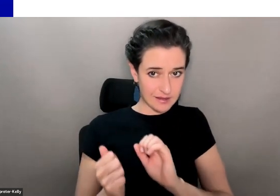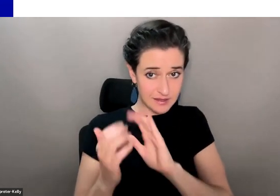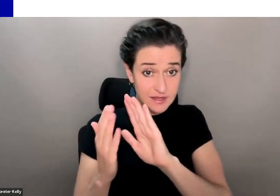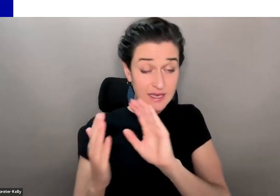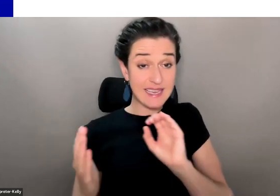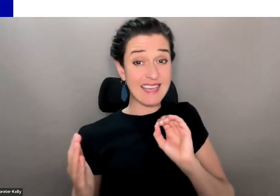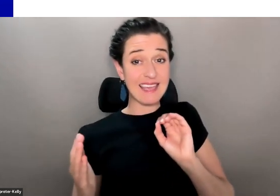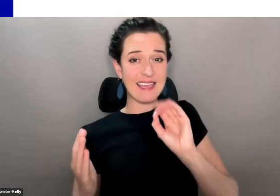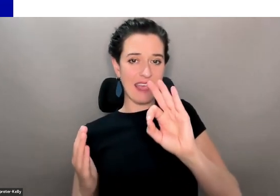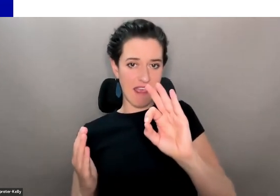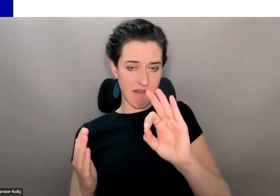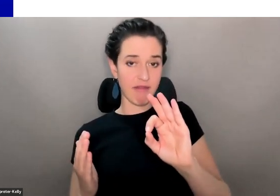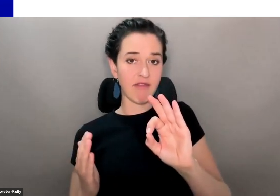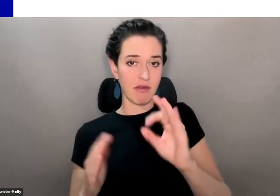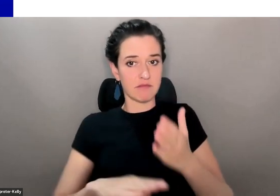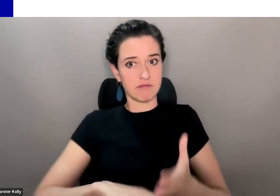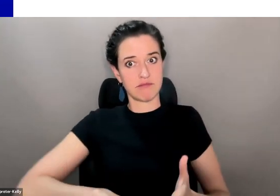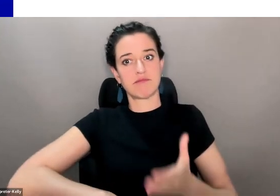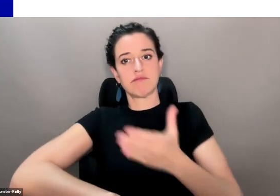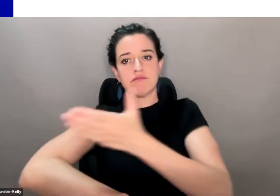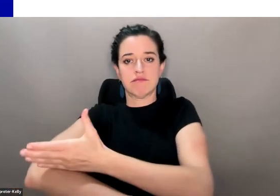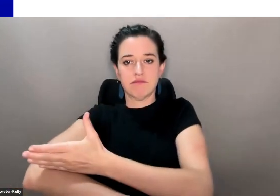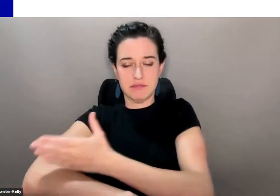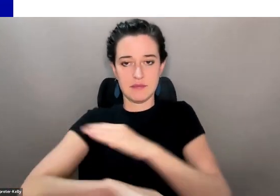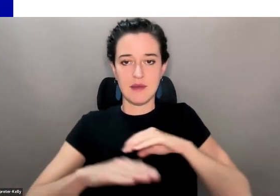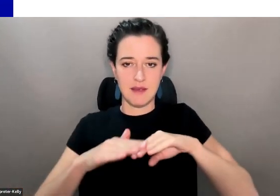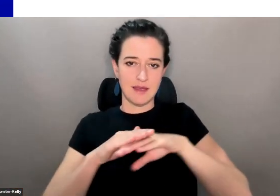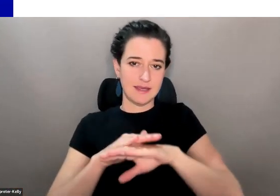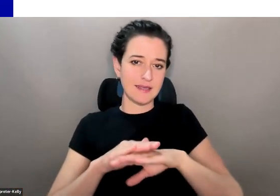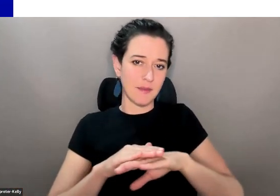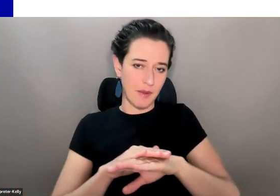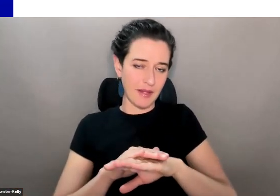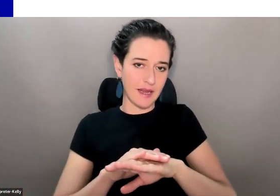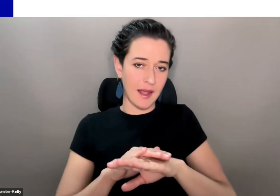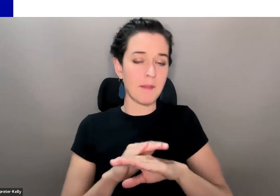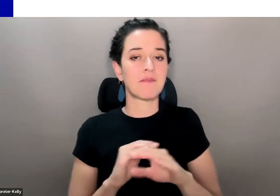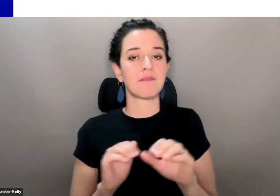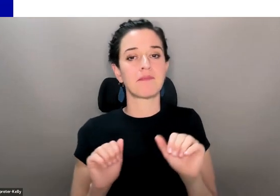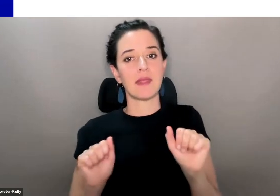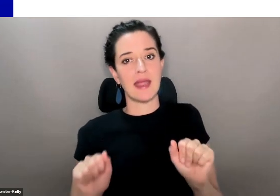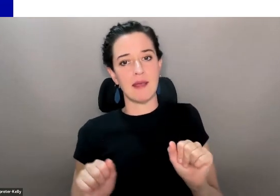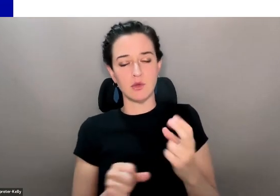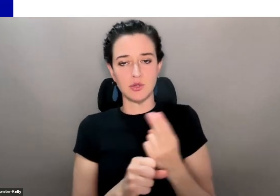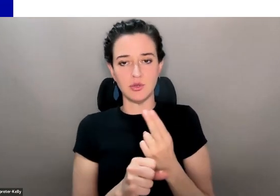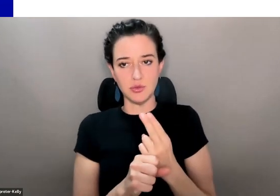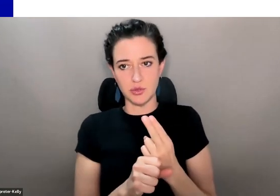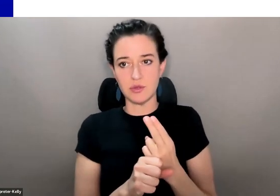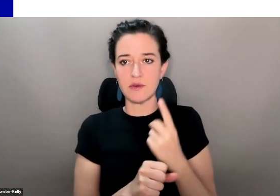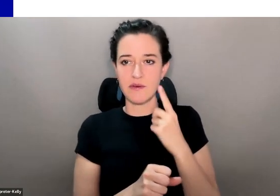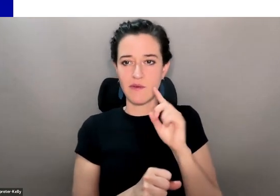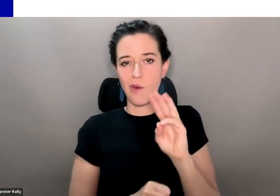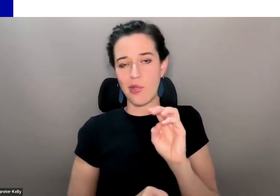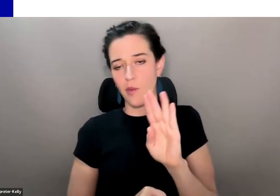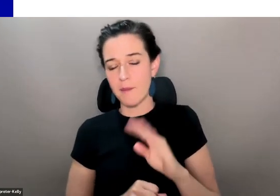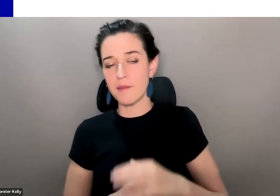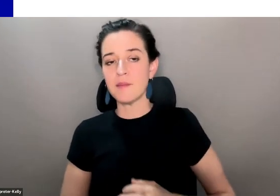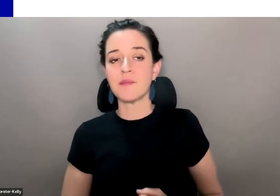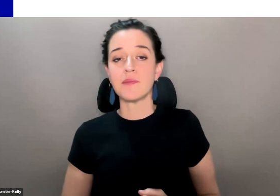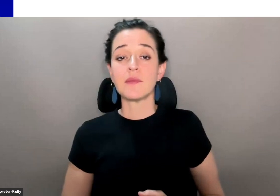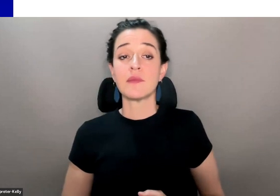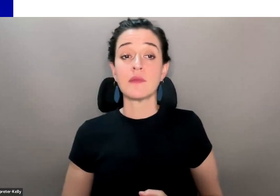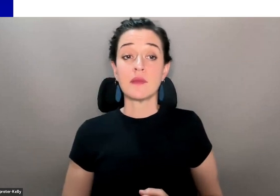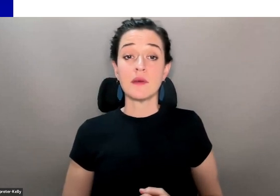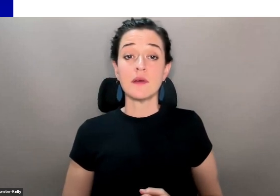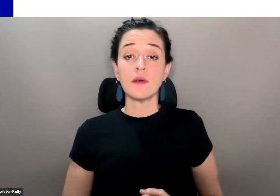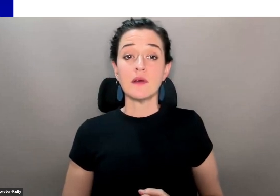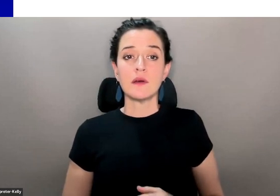they result in substantially equivalent or greater accessibility and usability of web content or mobile apps. Recipients are not required to take actions